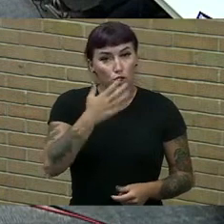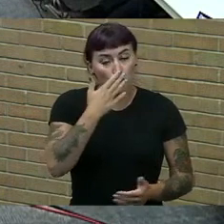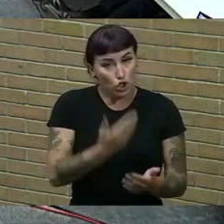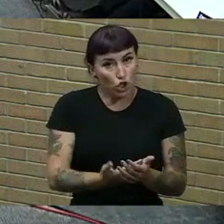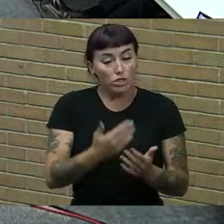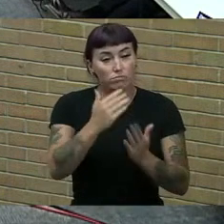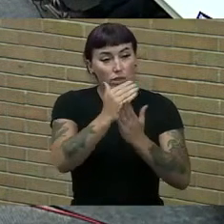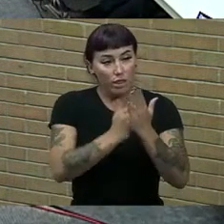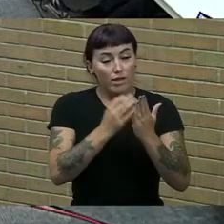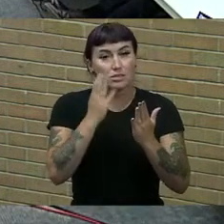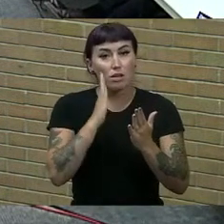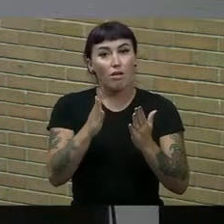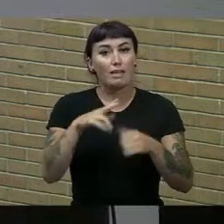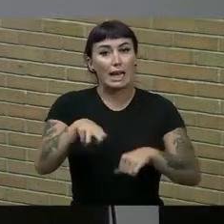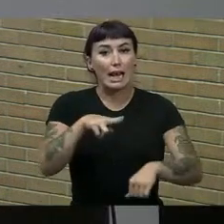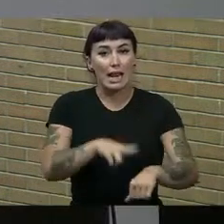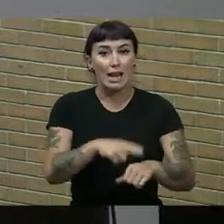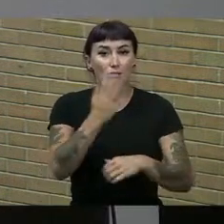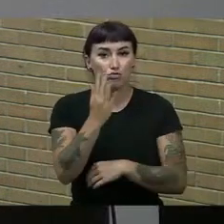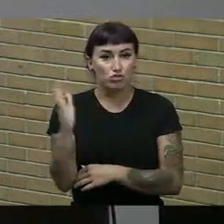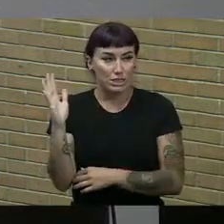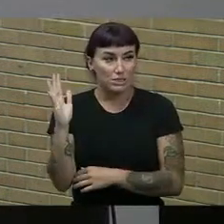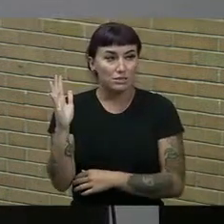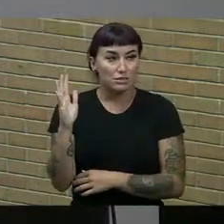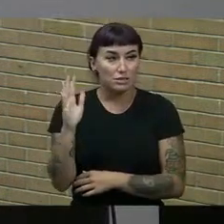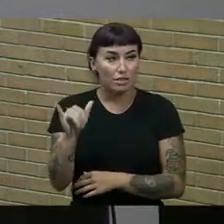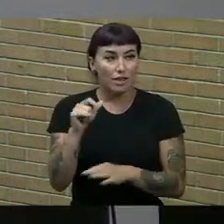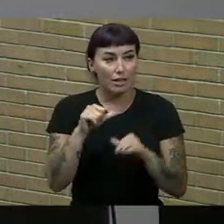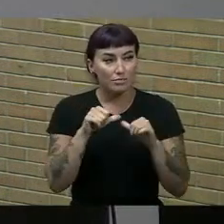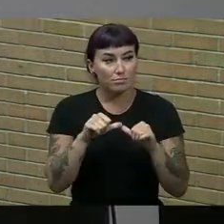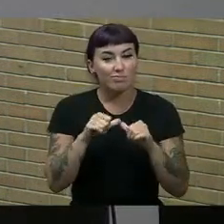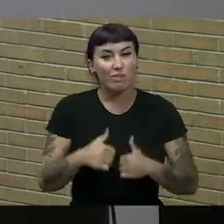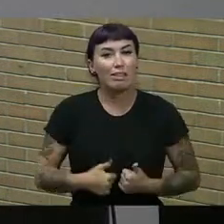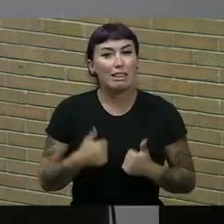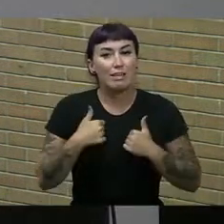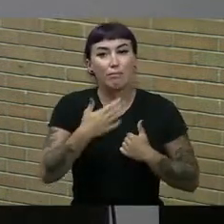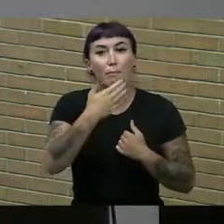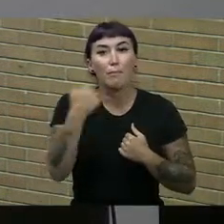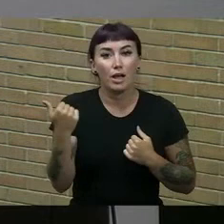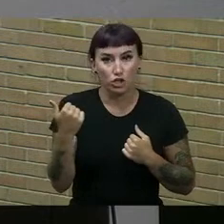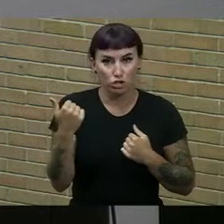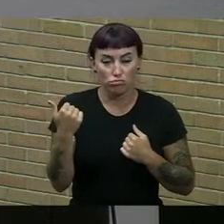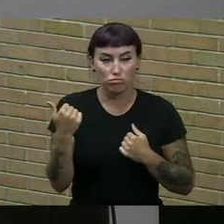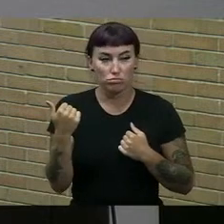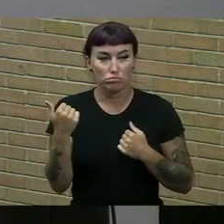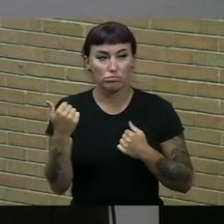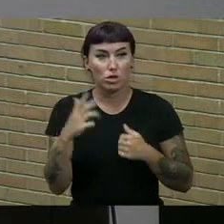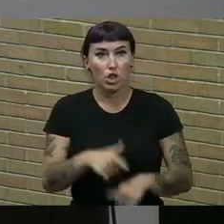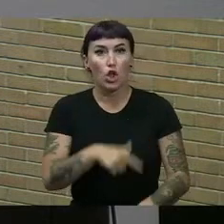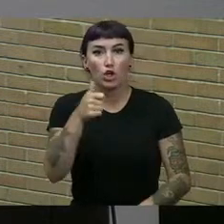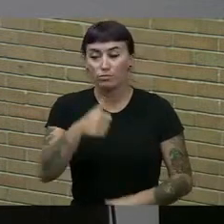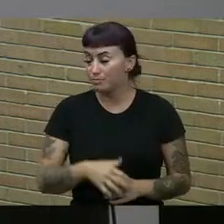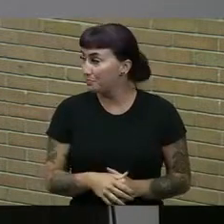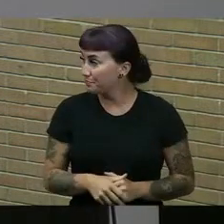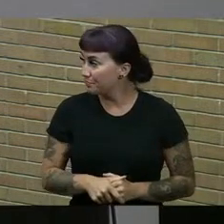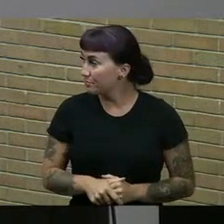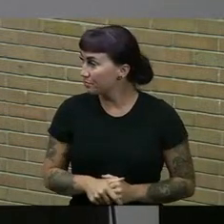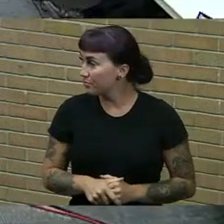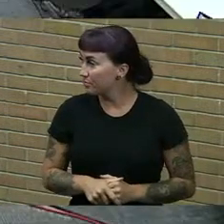of native trees that sustain, that live better. Yes. And longer. Yeah.